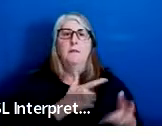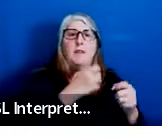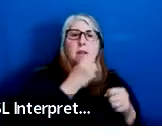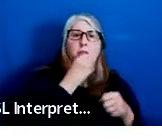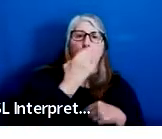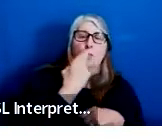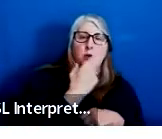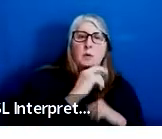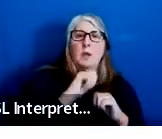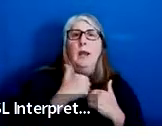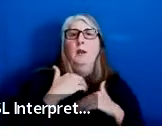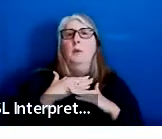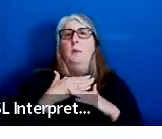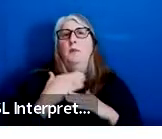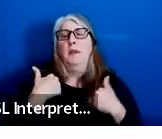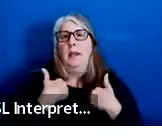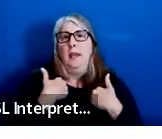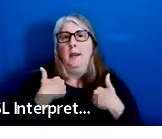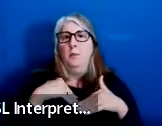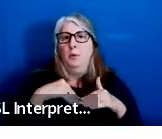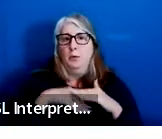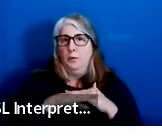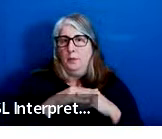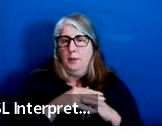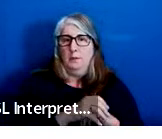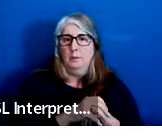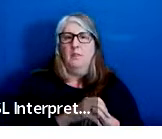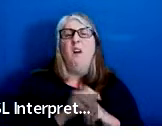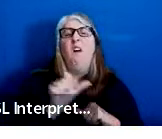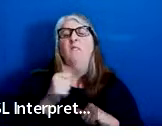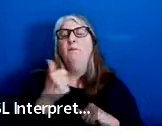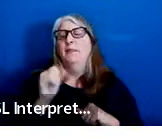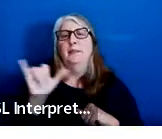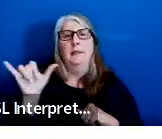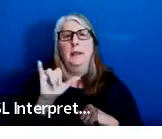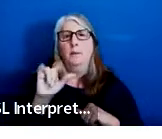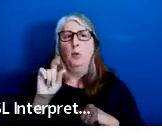prevent rodents and other pests? Another varmint question.